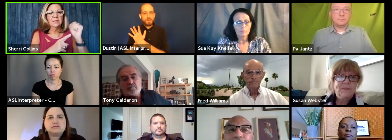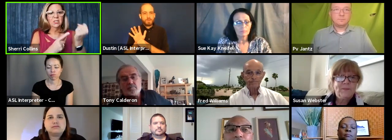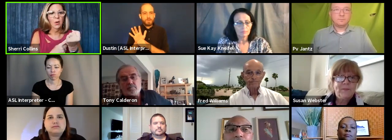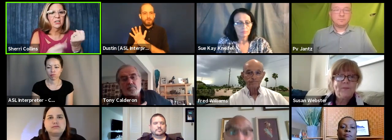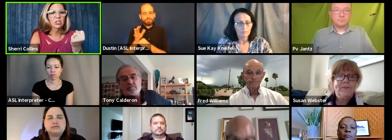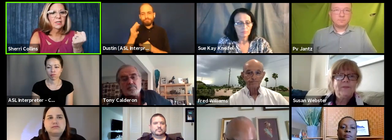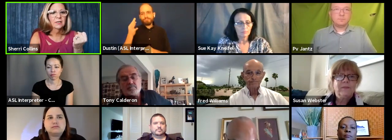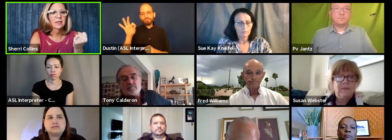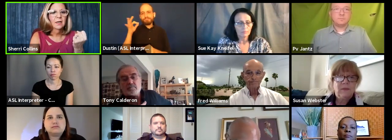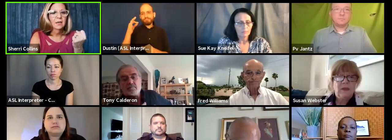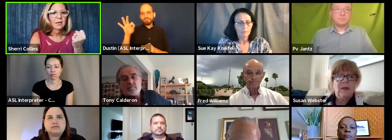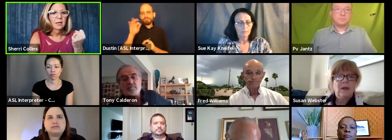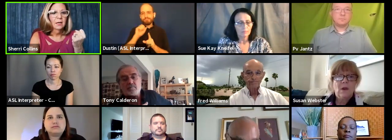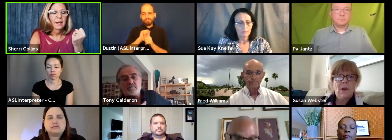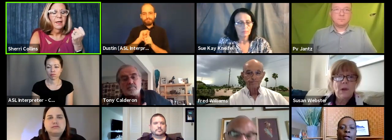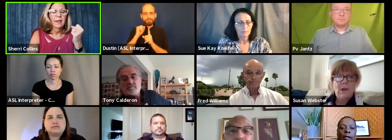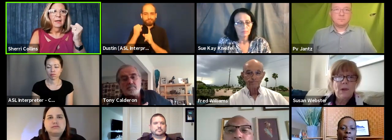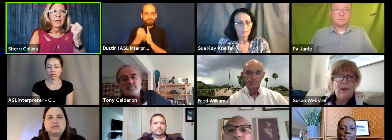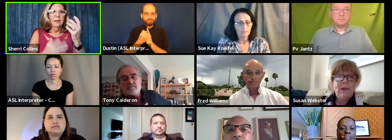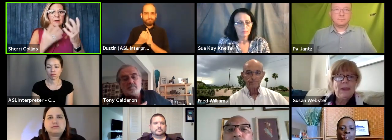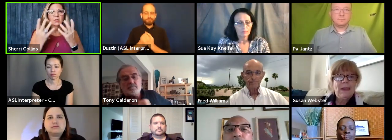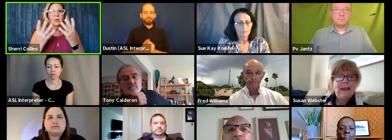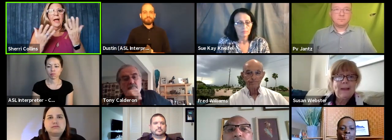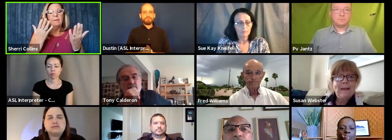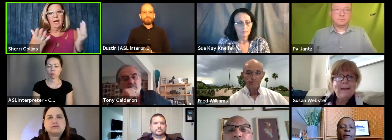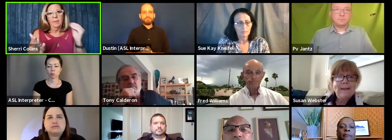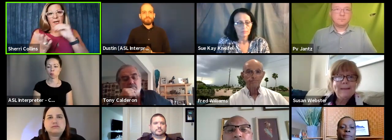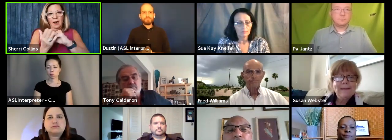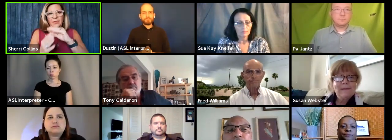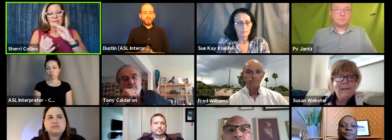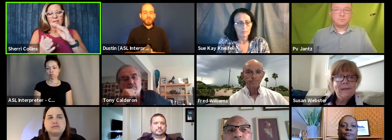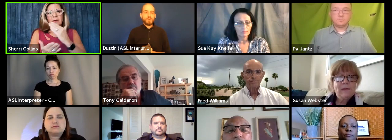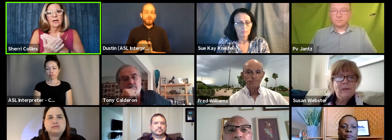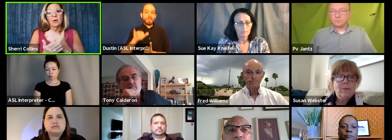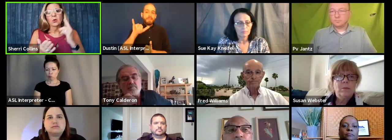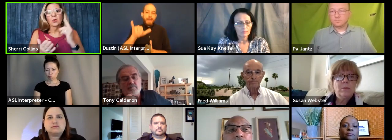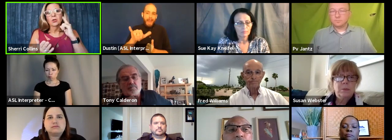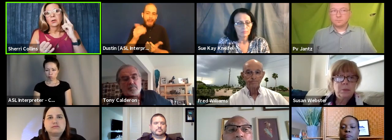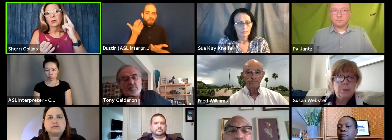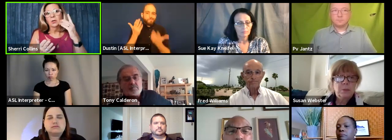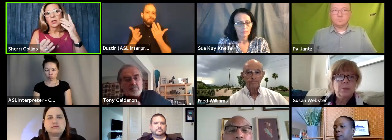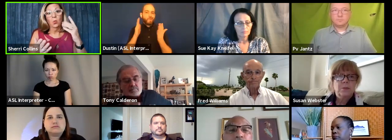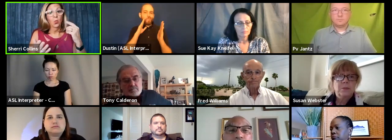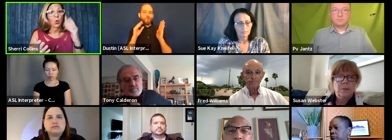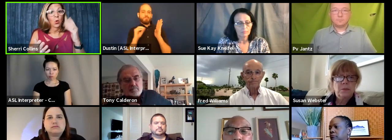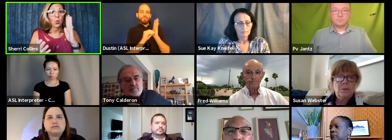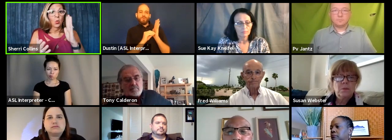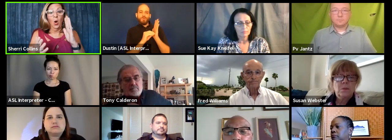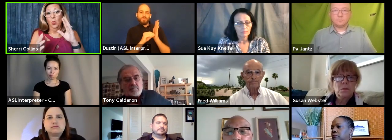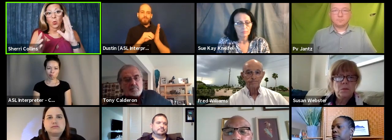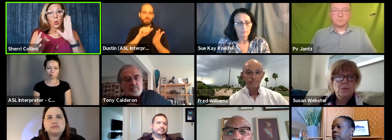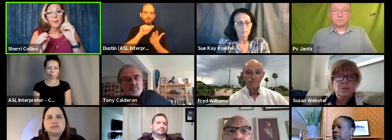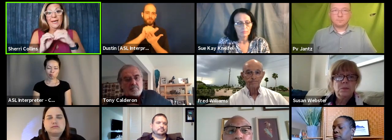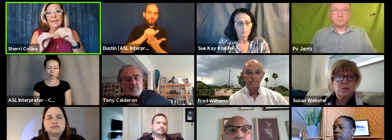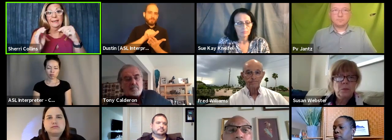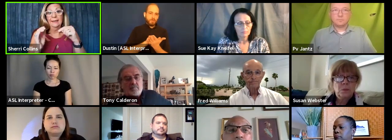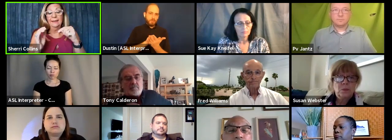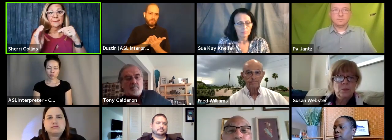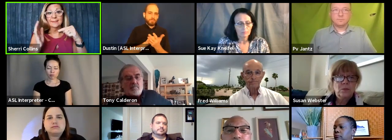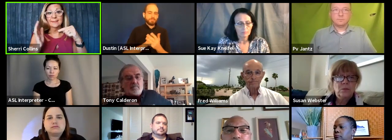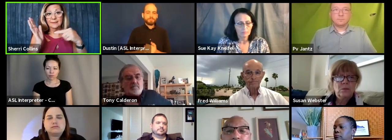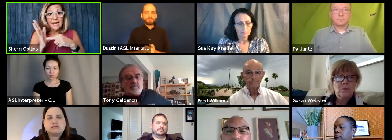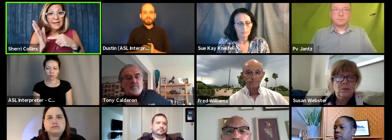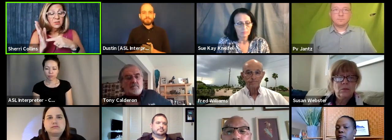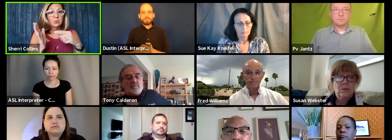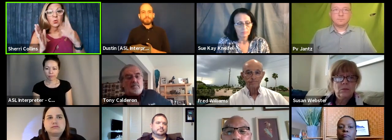COVID-19 situation. So that might be on the agenda. We're, we'll be